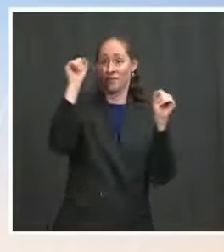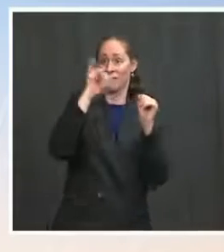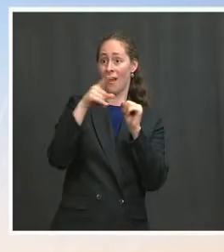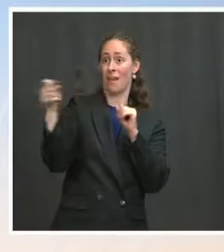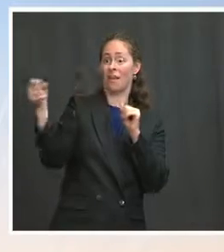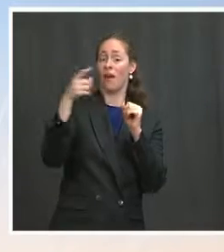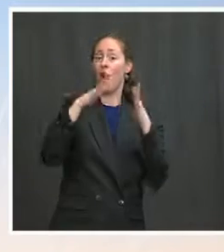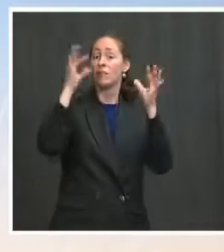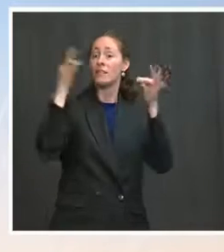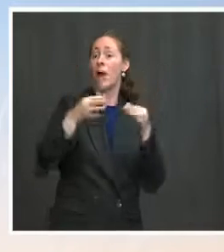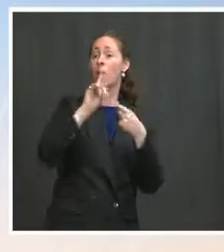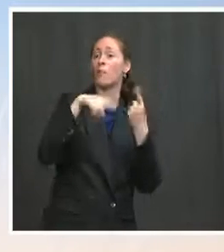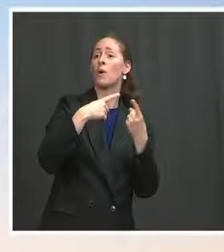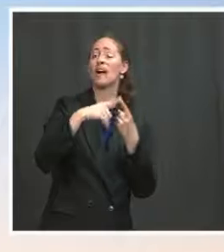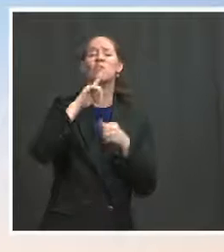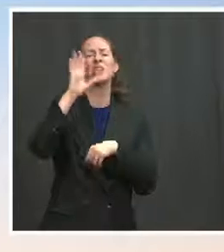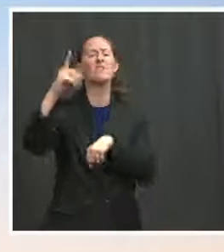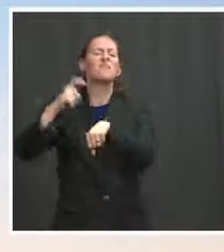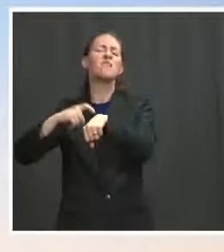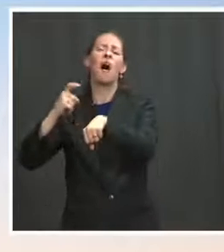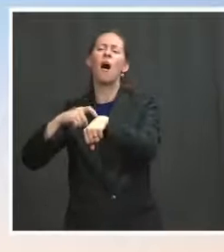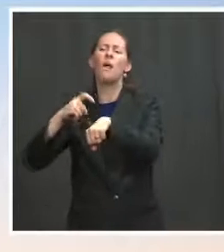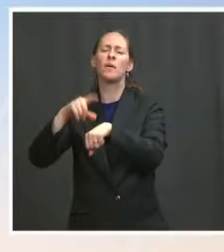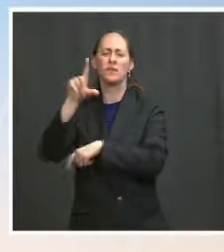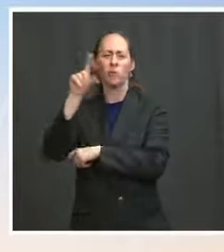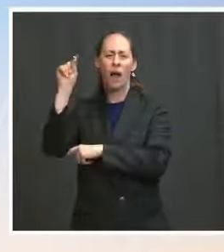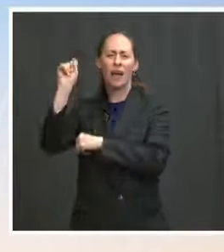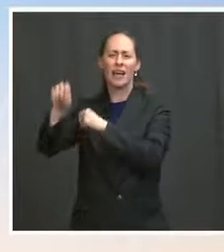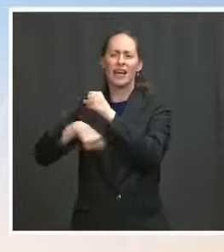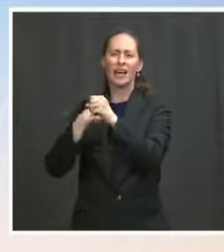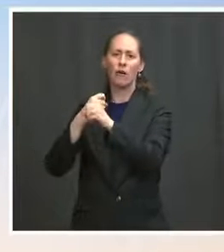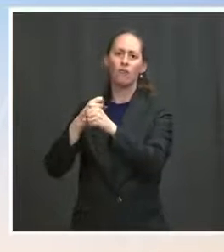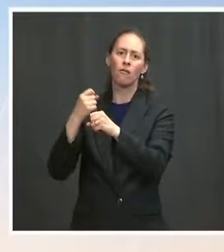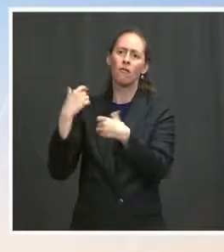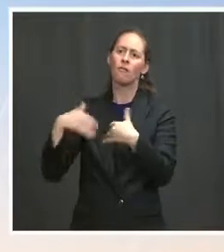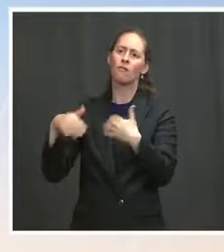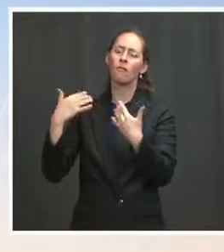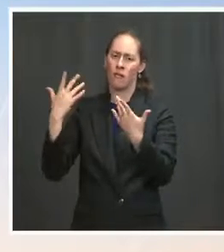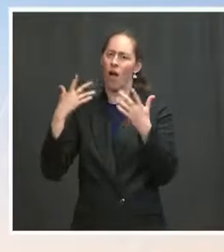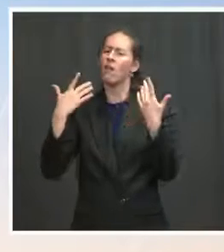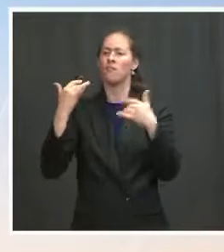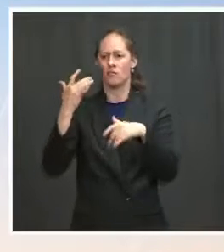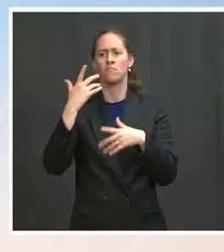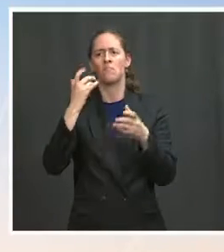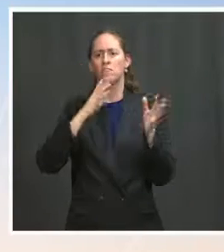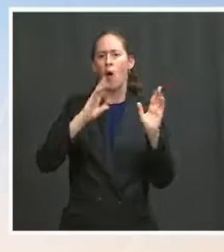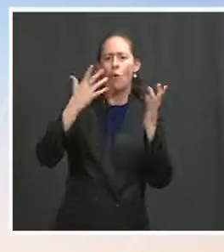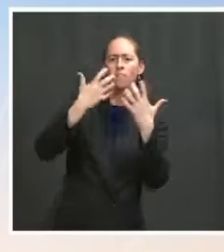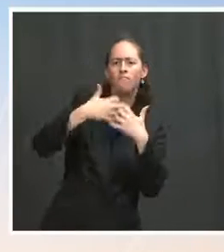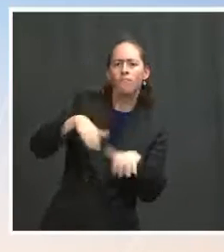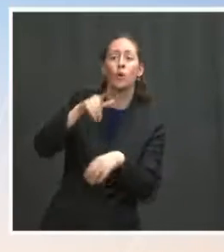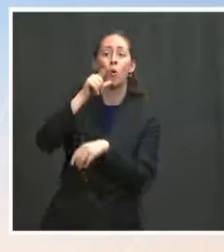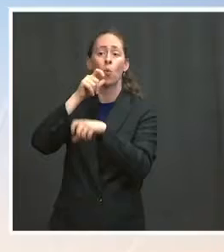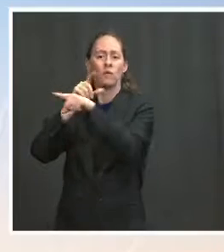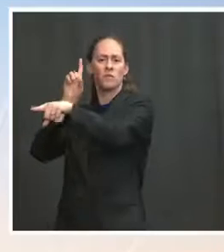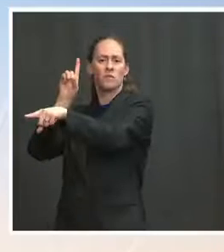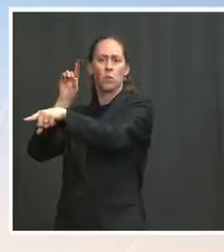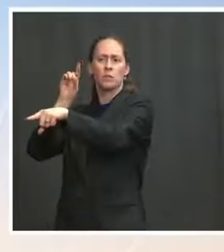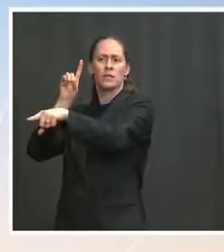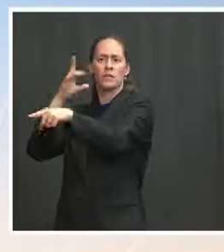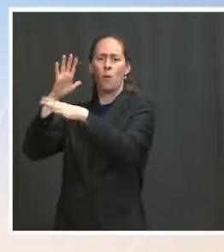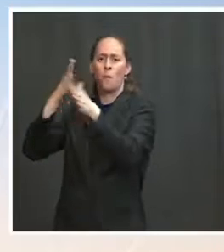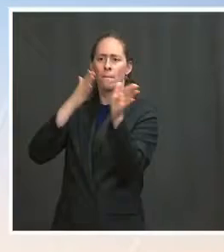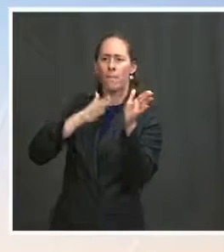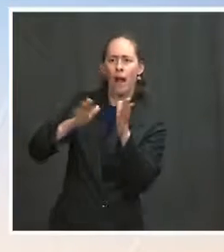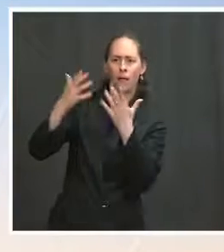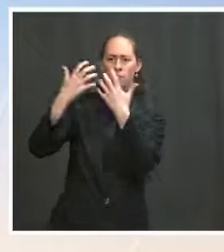it's time to bring our troops home. We're doing that in a timely and orderly fashion, led by the Department of Defense. And we had to make sure we were taking steps. If